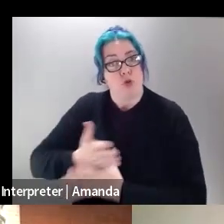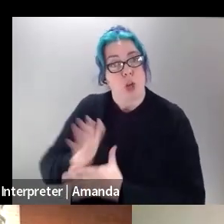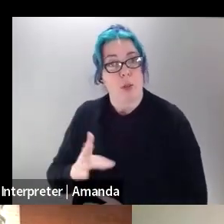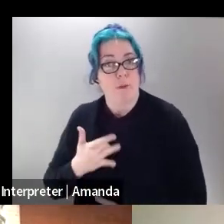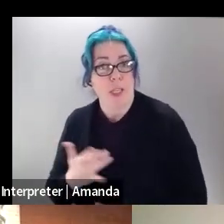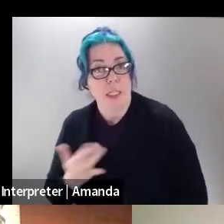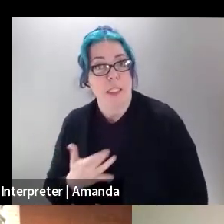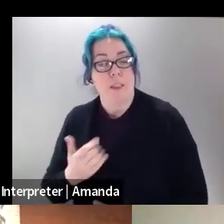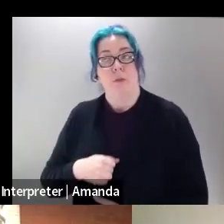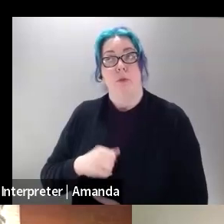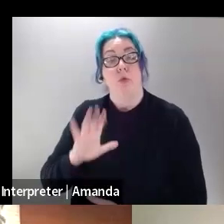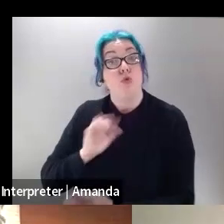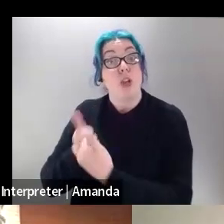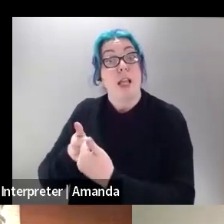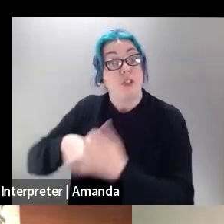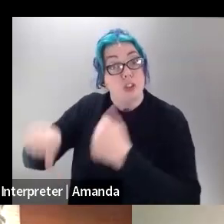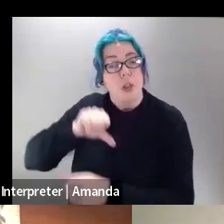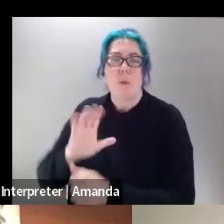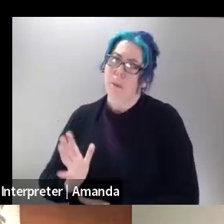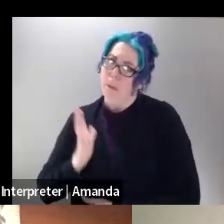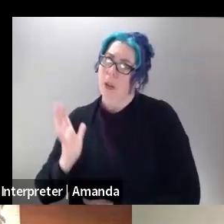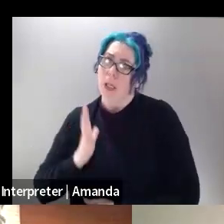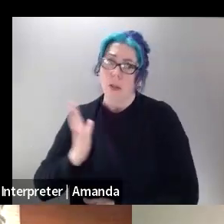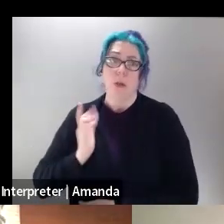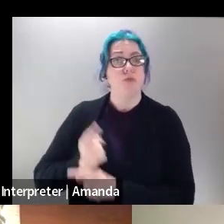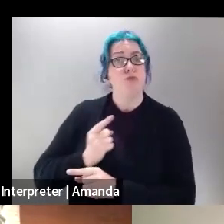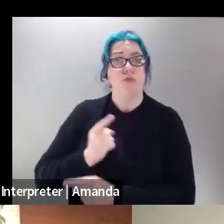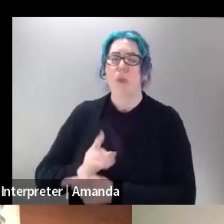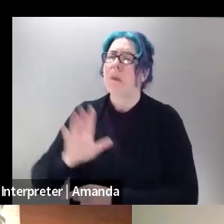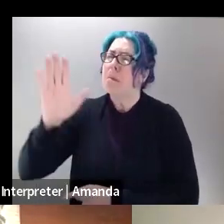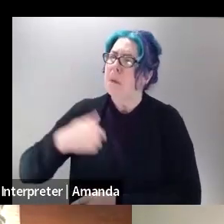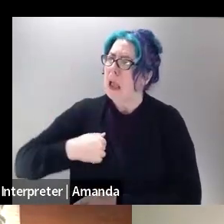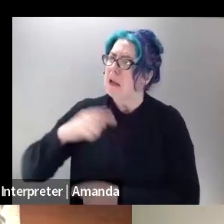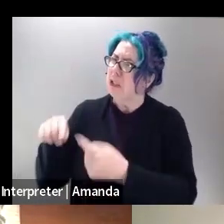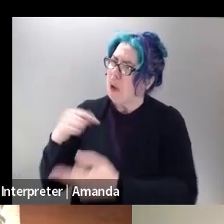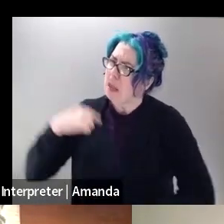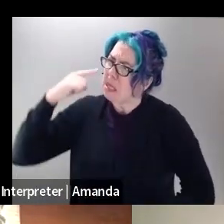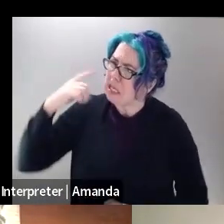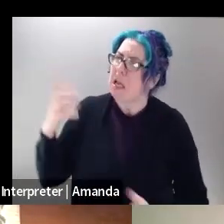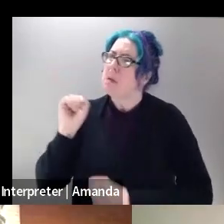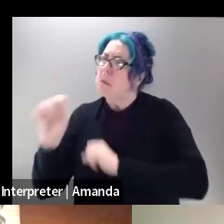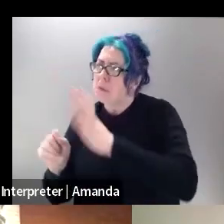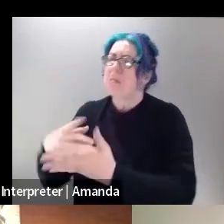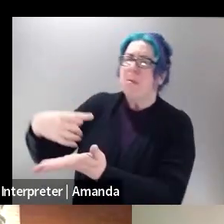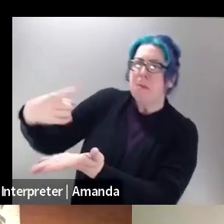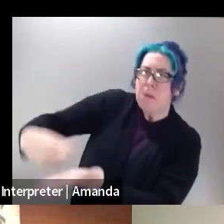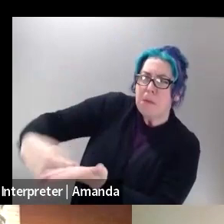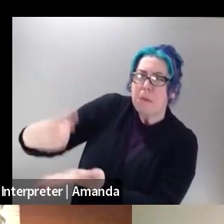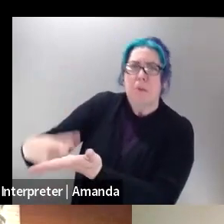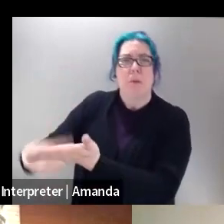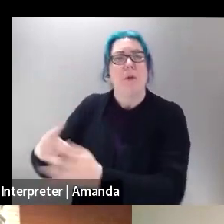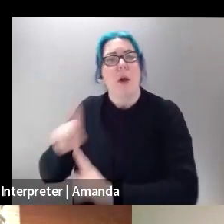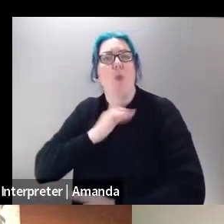challenge each other's ideas politely and without lingering repercussion, and basically to contribute from their full